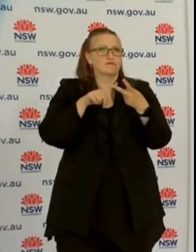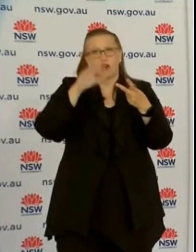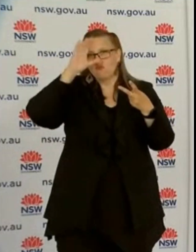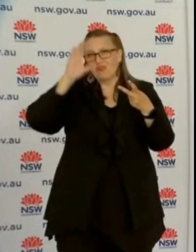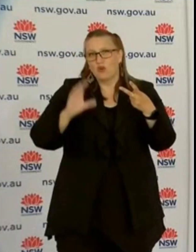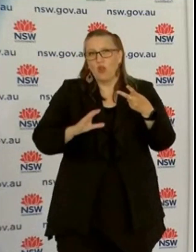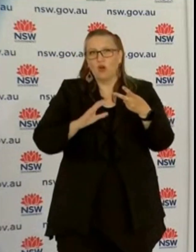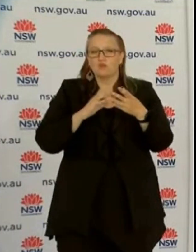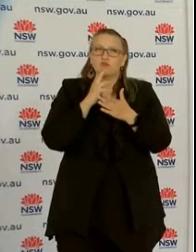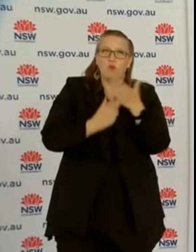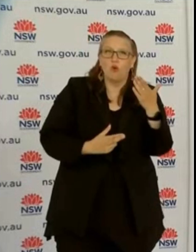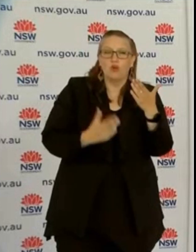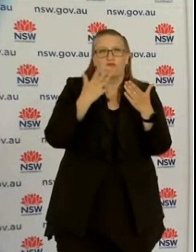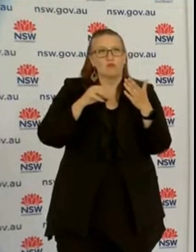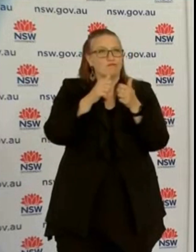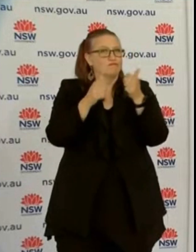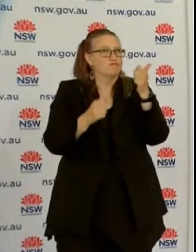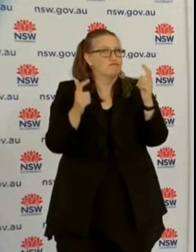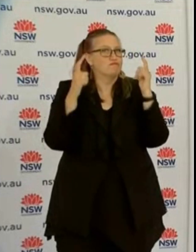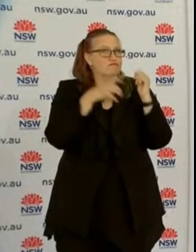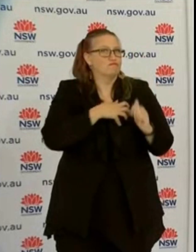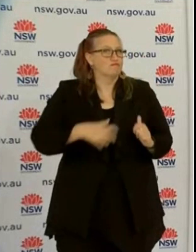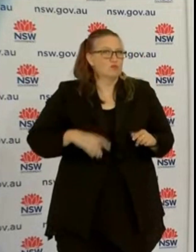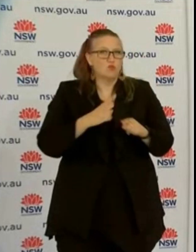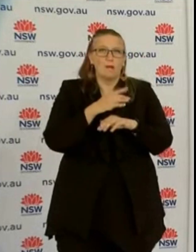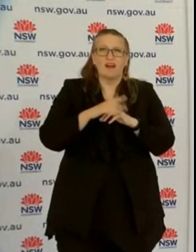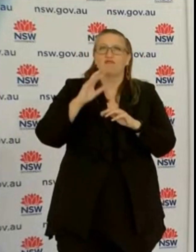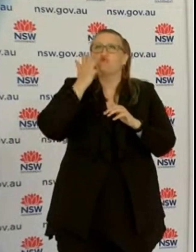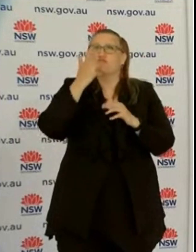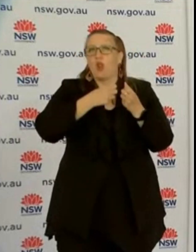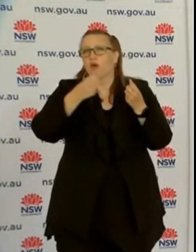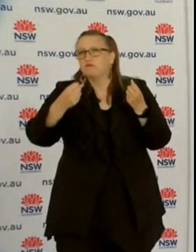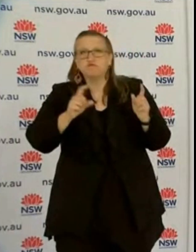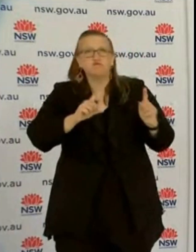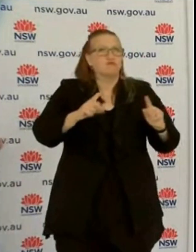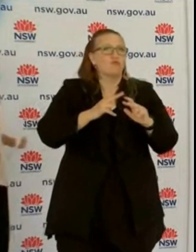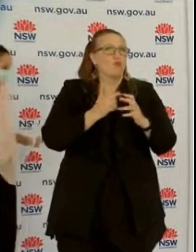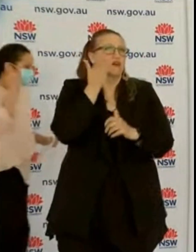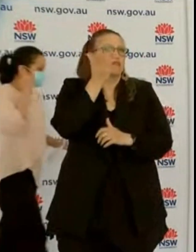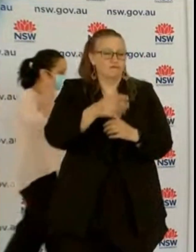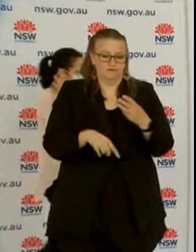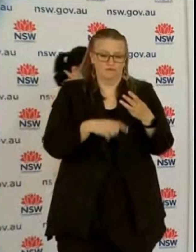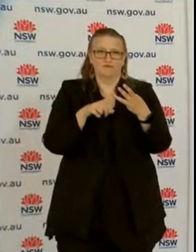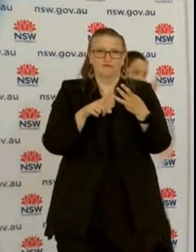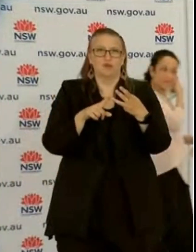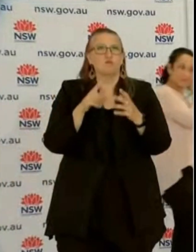lockdowns mean for regional New South Wales later this week, and then Professor McCartney will give her update. Thank you.